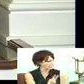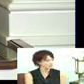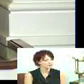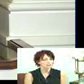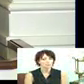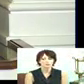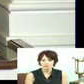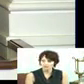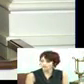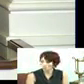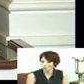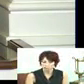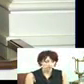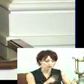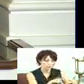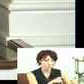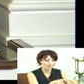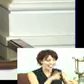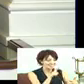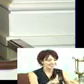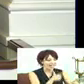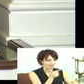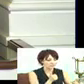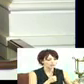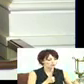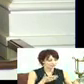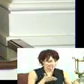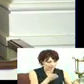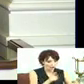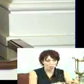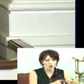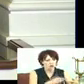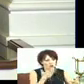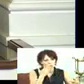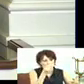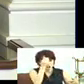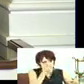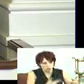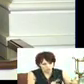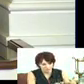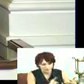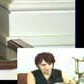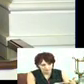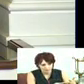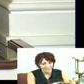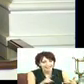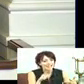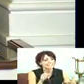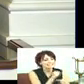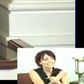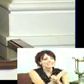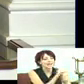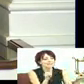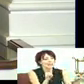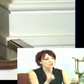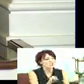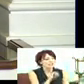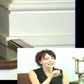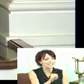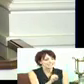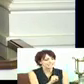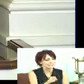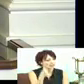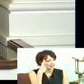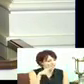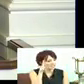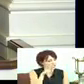Salvation is a lifestyle. And third, and this is good news, salvation is eternal. As long as I live,